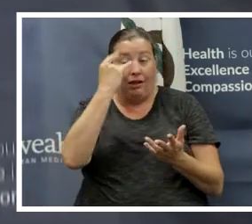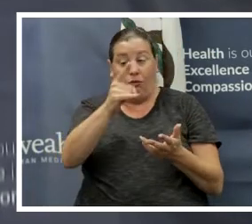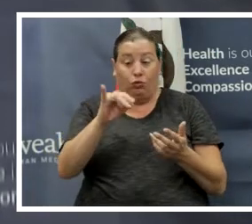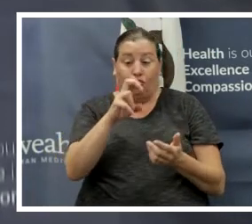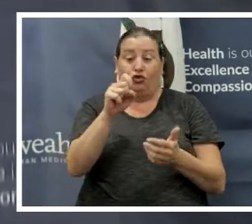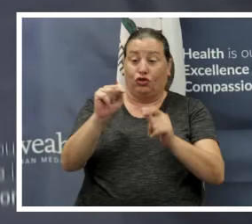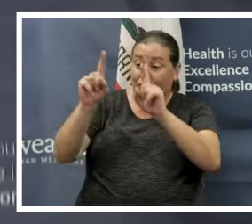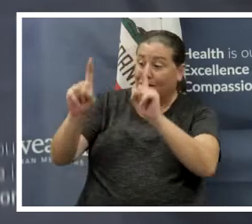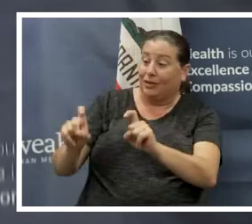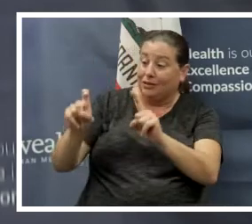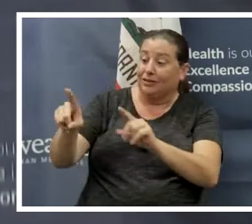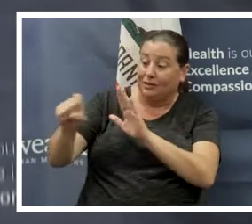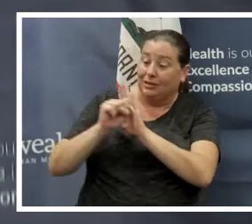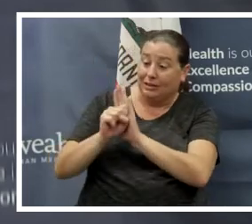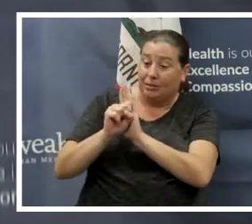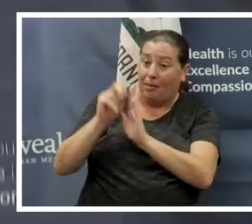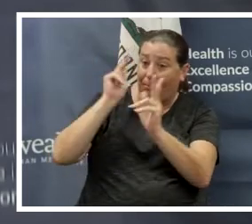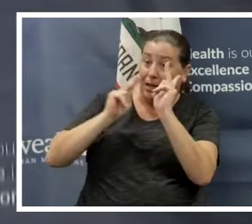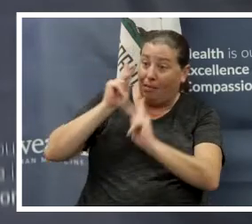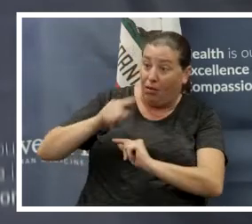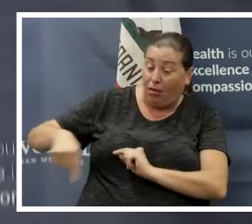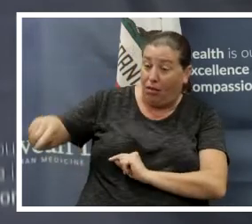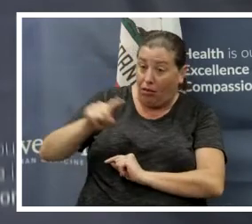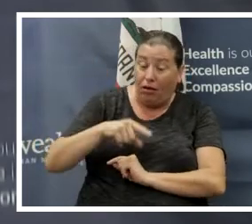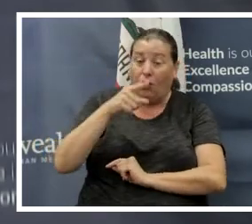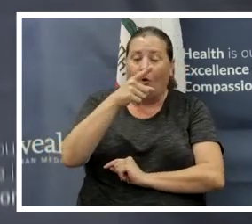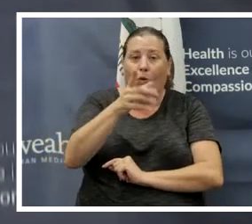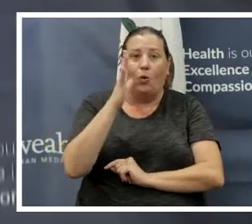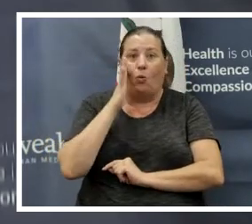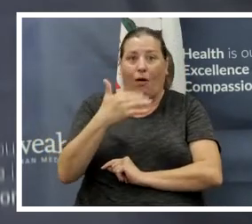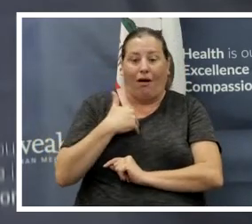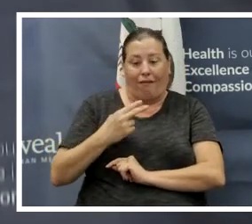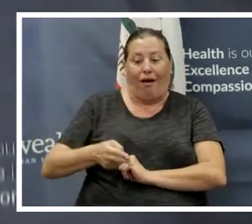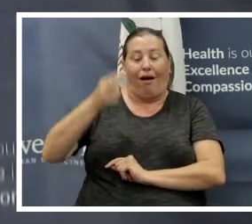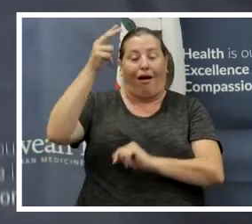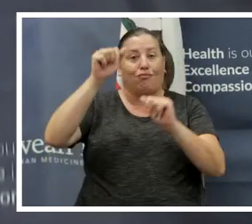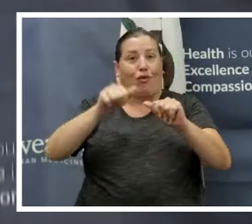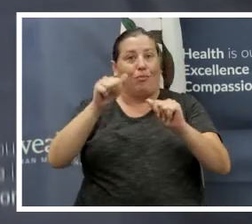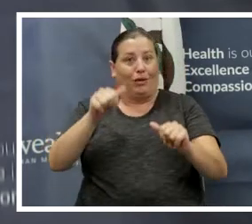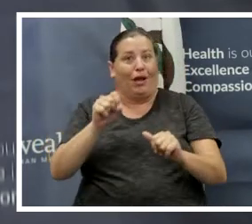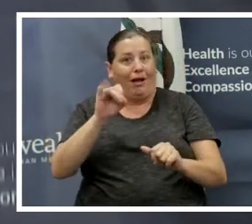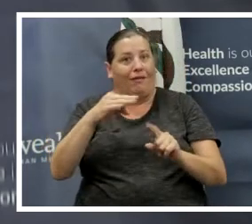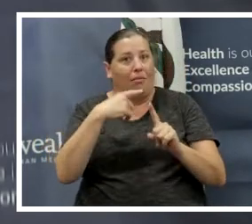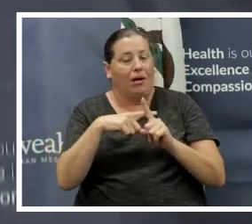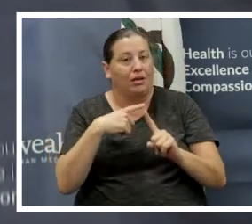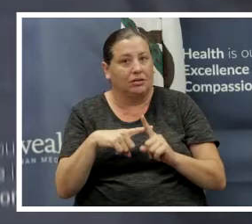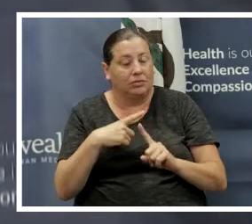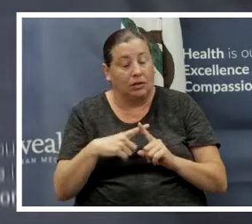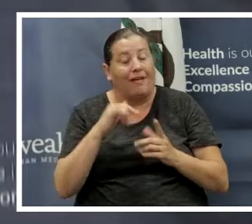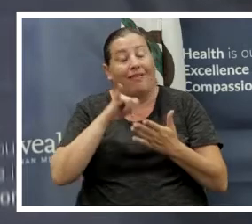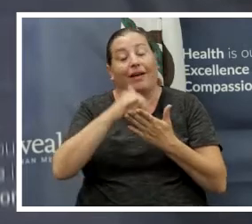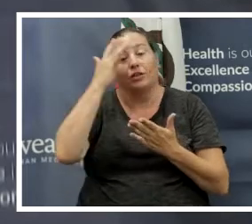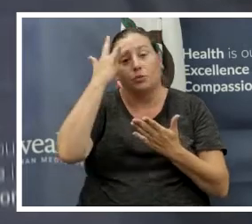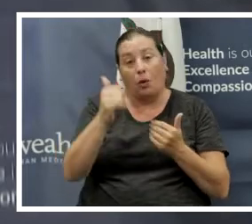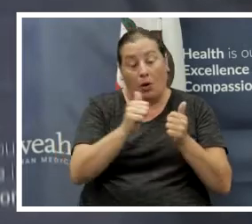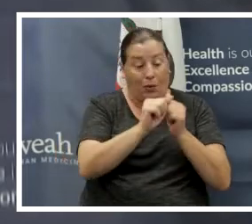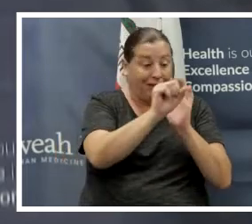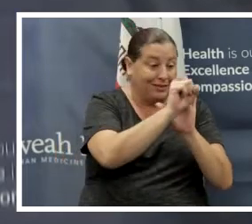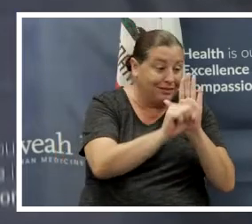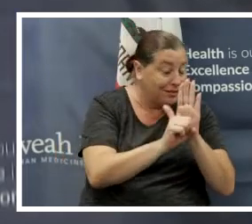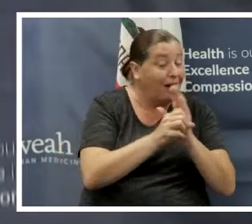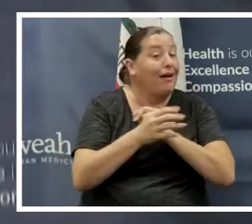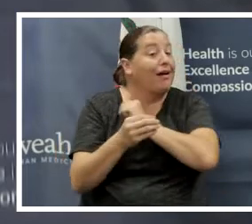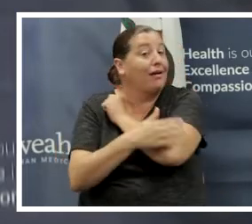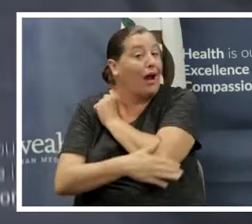people, you have a much higher probability that they're going to be positive. Right. And so that's why, and with the state's encouragement and the county's